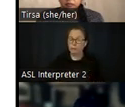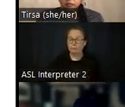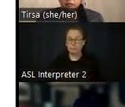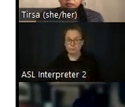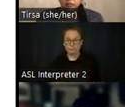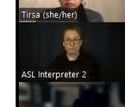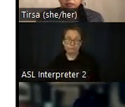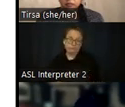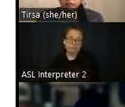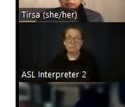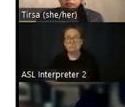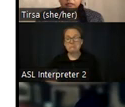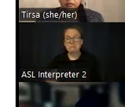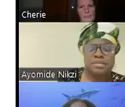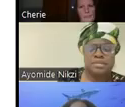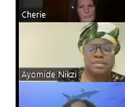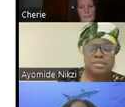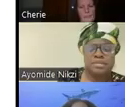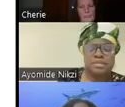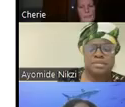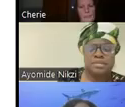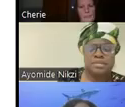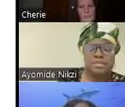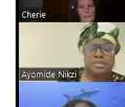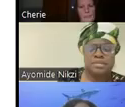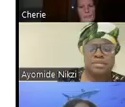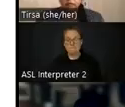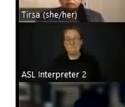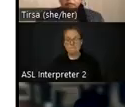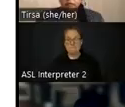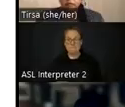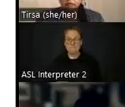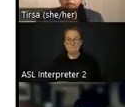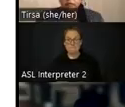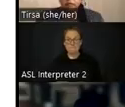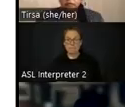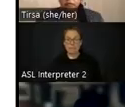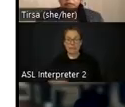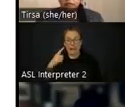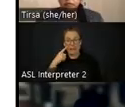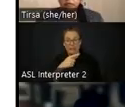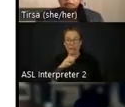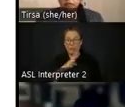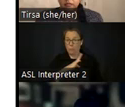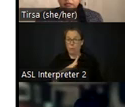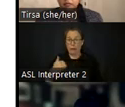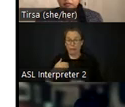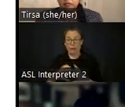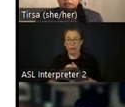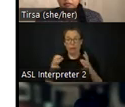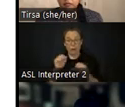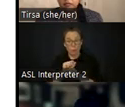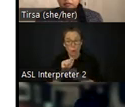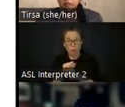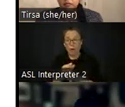if necessary, just so that I expect there to be a fair amount of work for these board members and fair amount of subcommittee